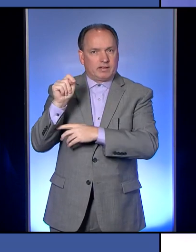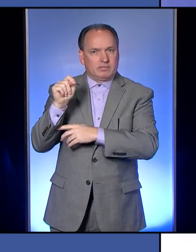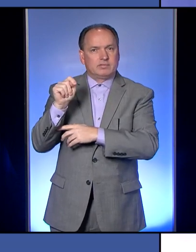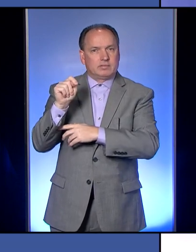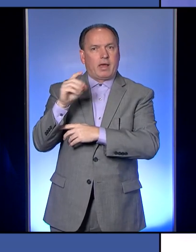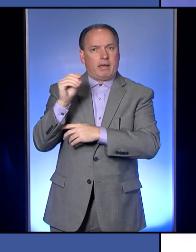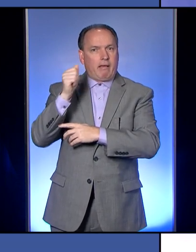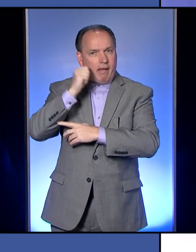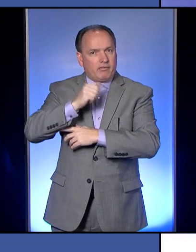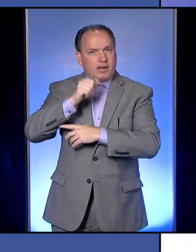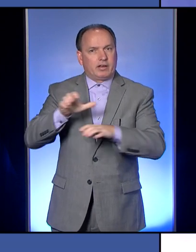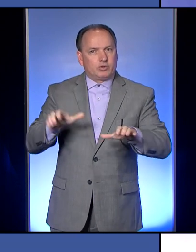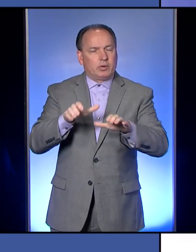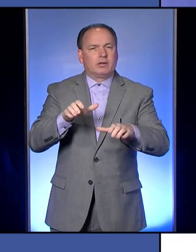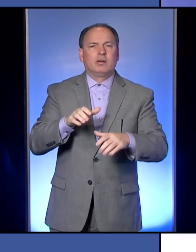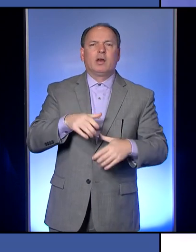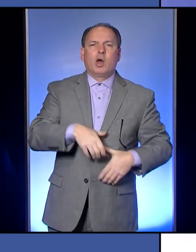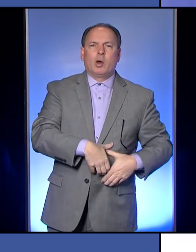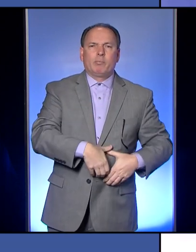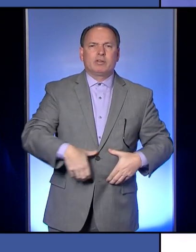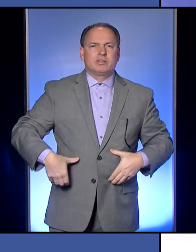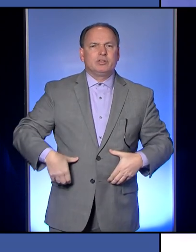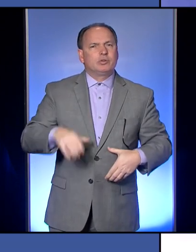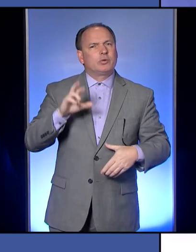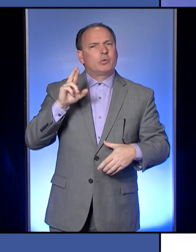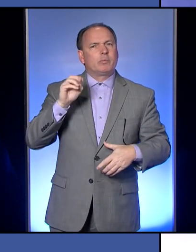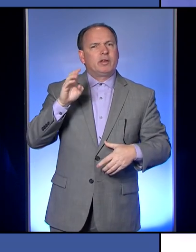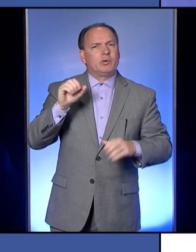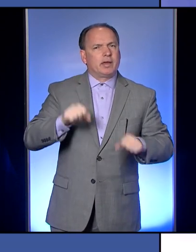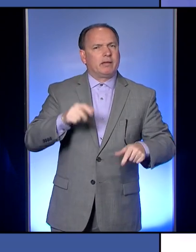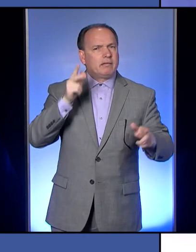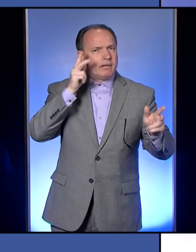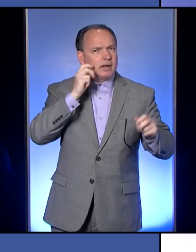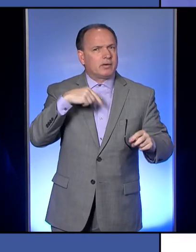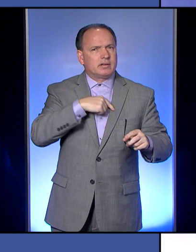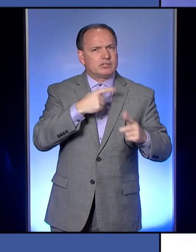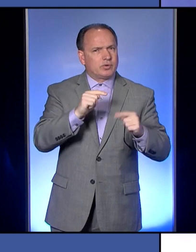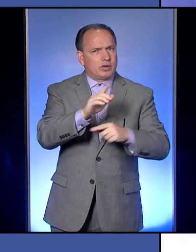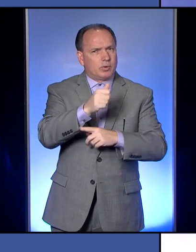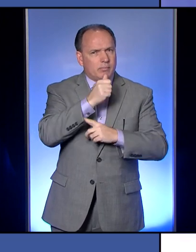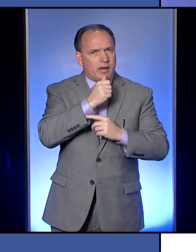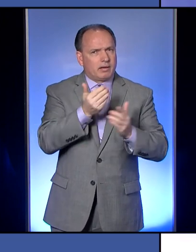day. Monsignor Rubino, can you hear us or try your mic there?